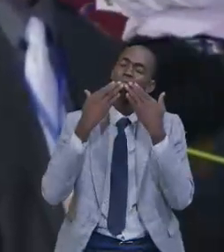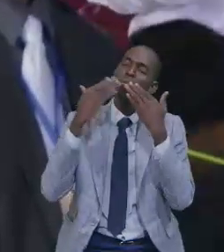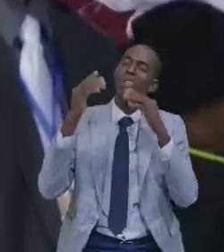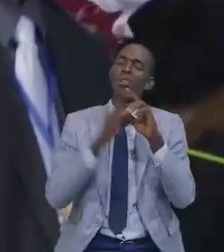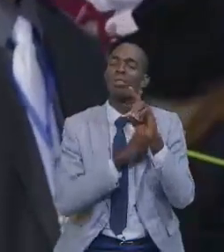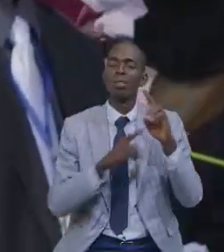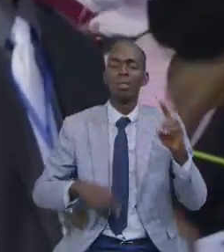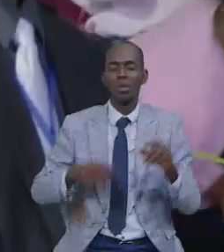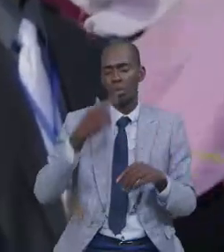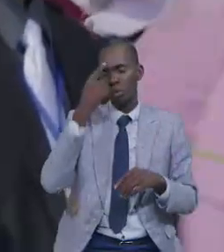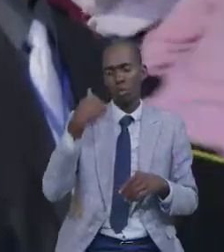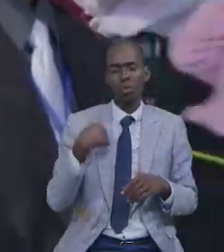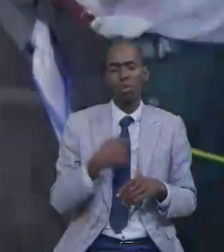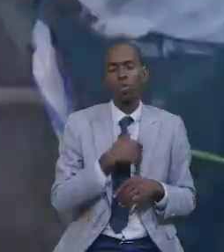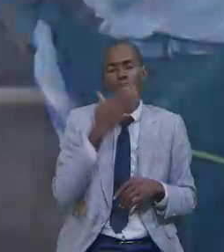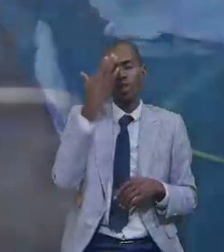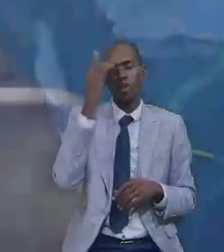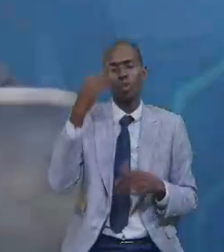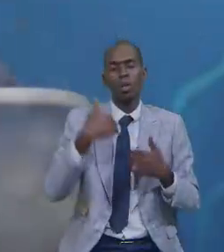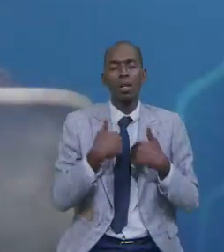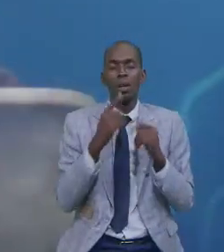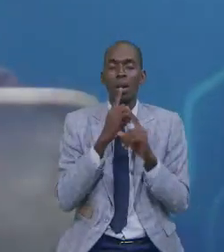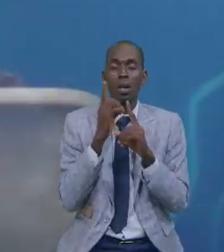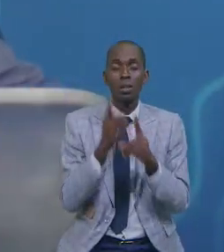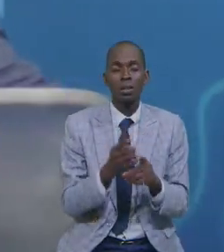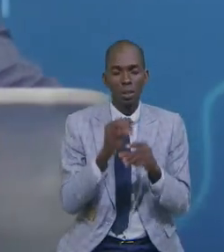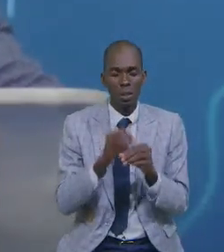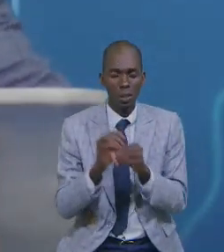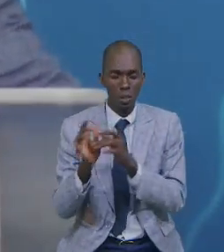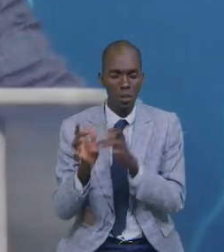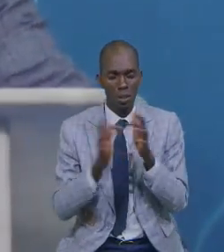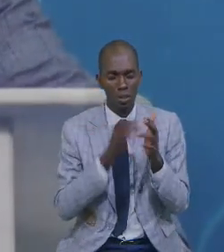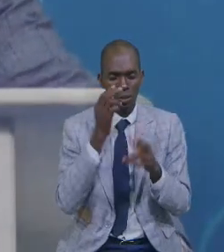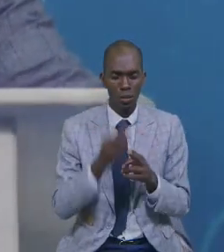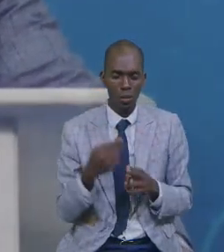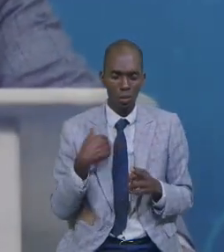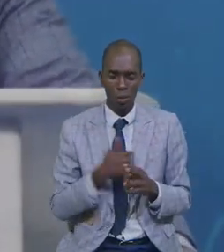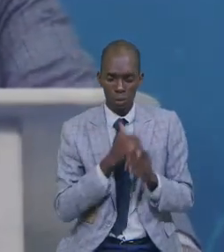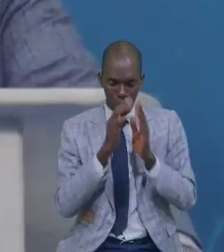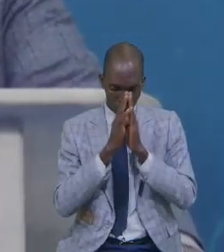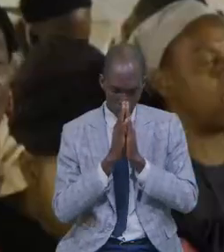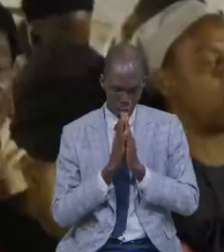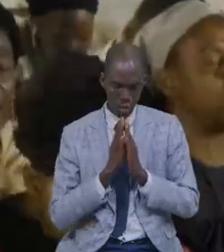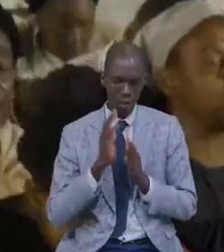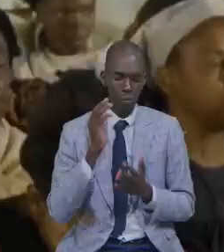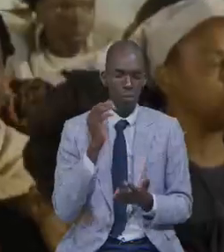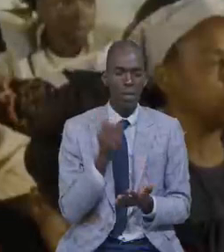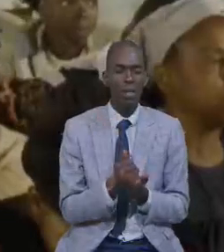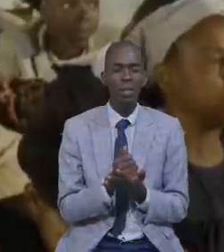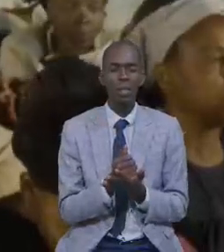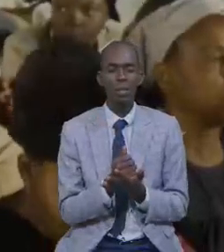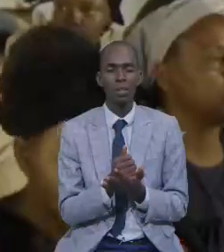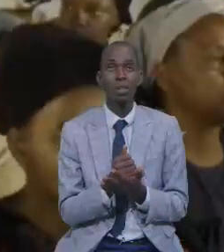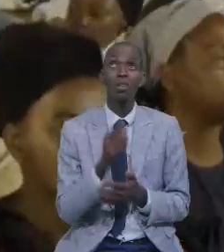we know you have answered. In Jesus' name we pray. God